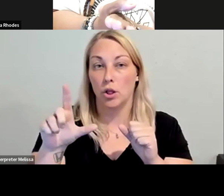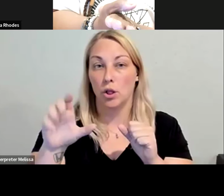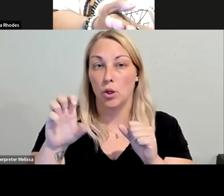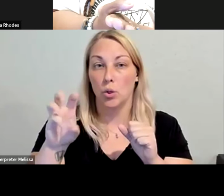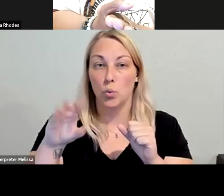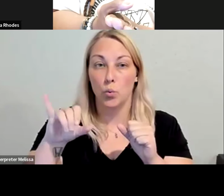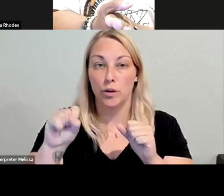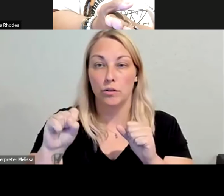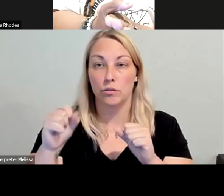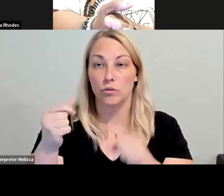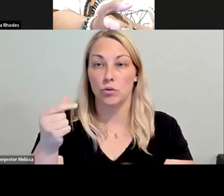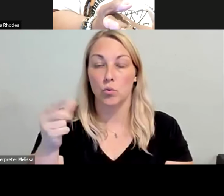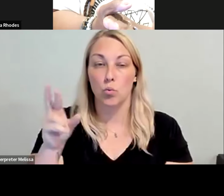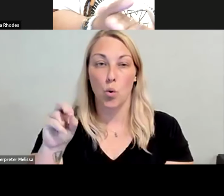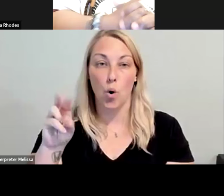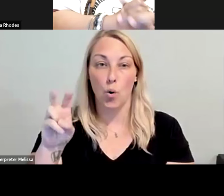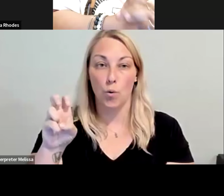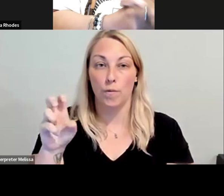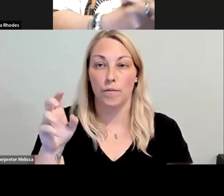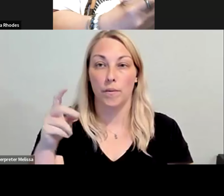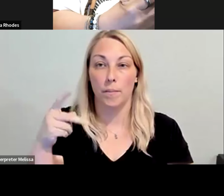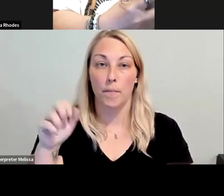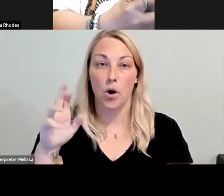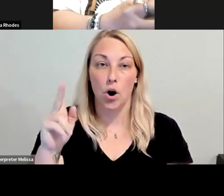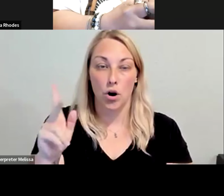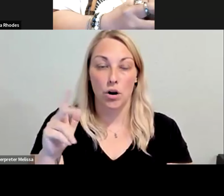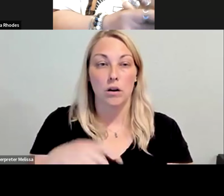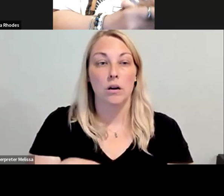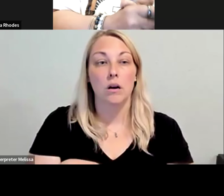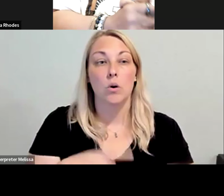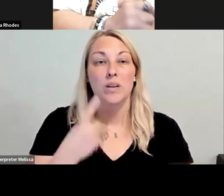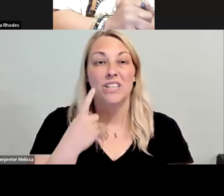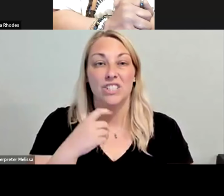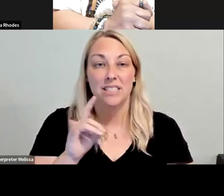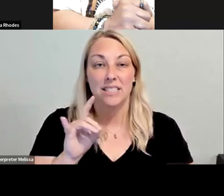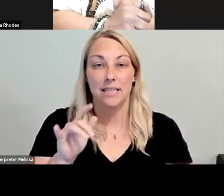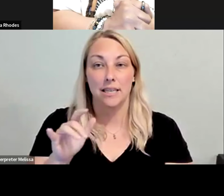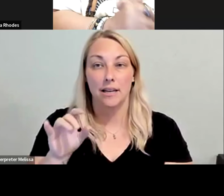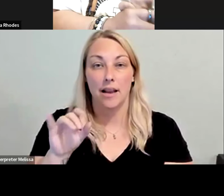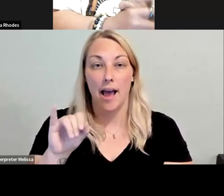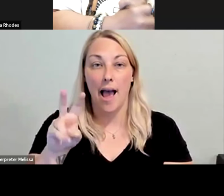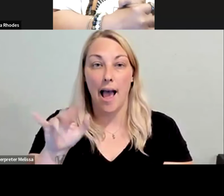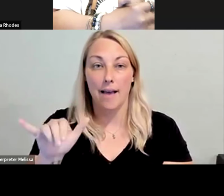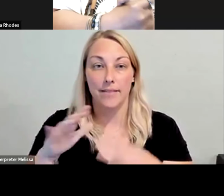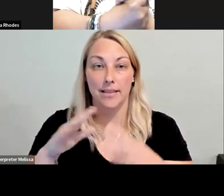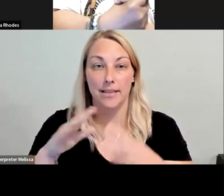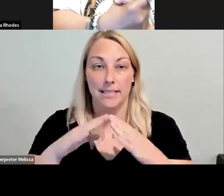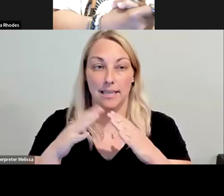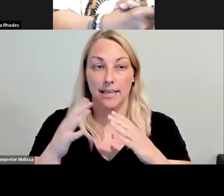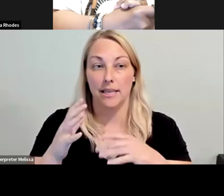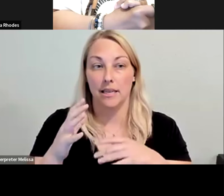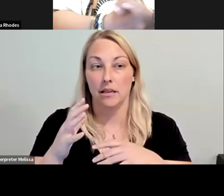Also, we just did an Ivy City environmental justice tour this